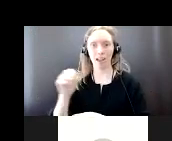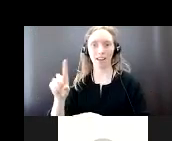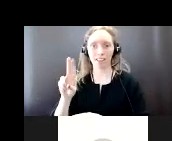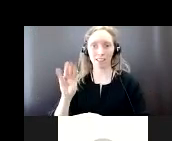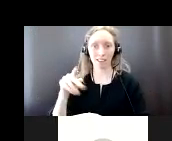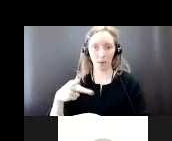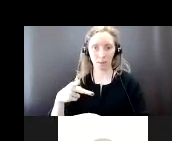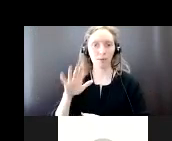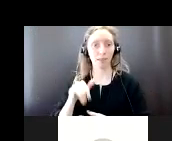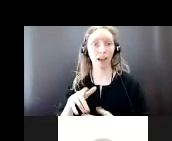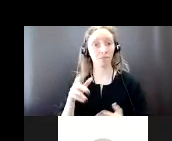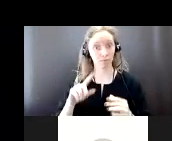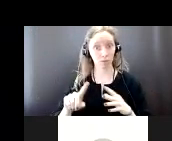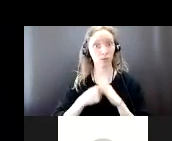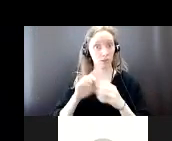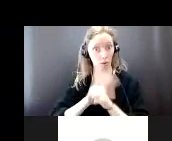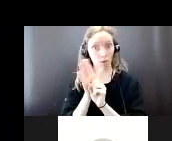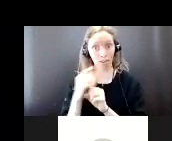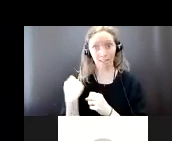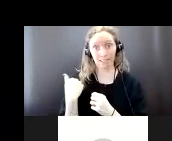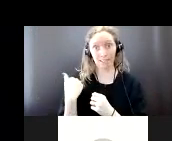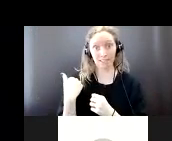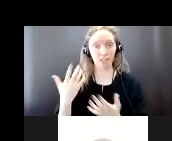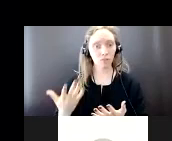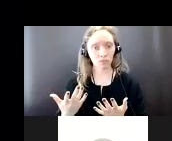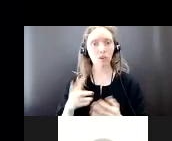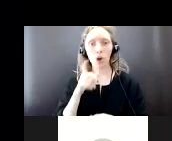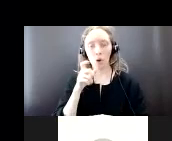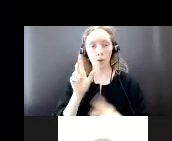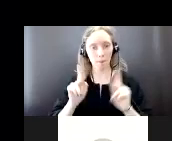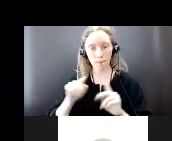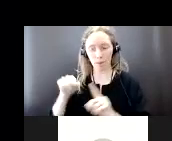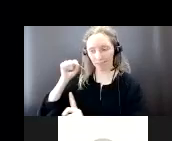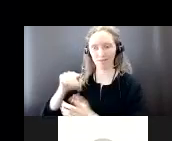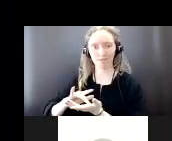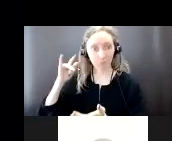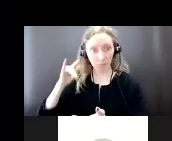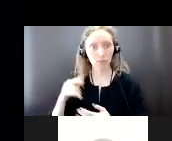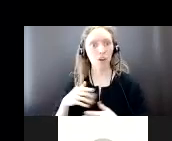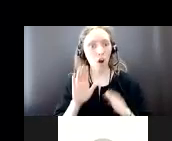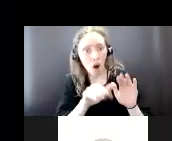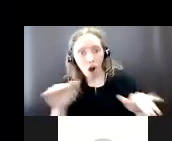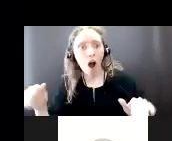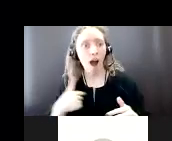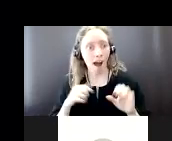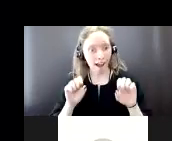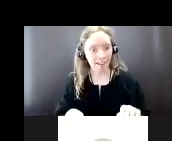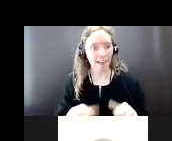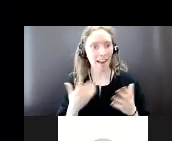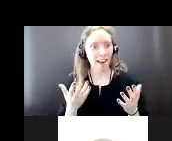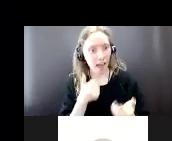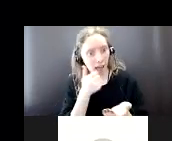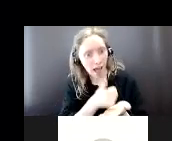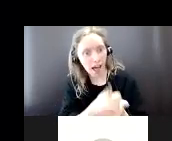that the stocks they were selling were in companies that were providing a product or service that can help with COVID-19. So they really